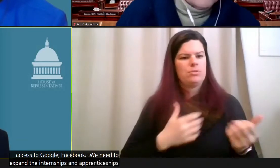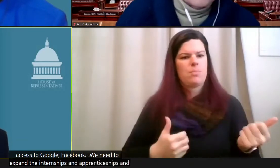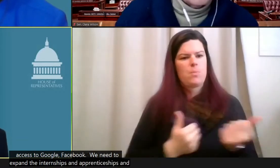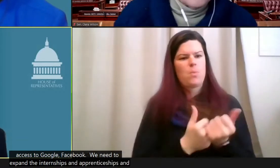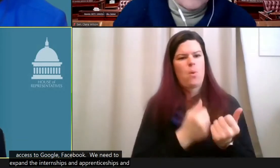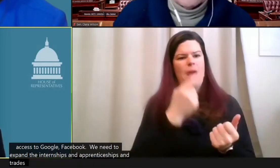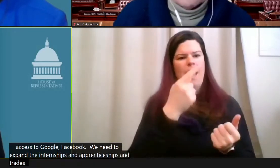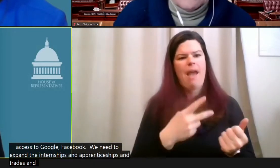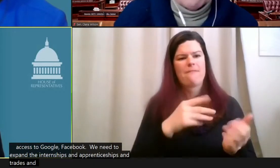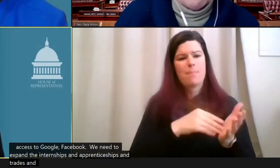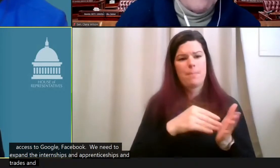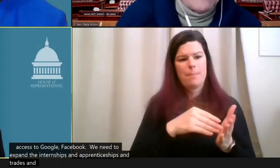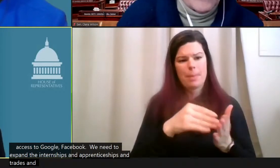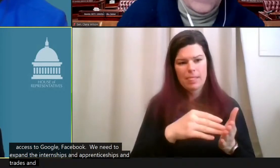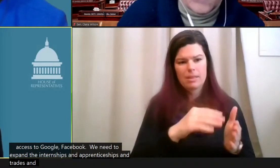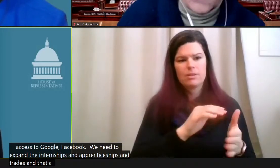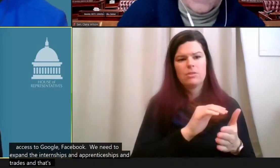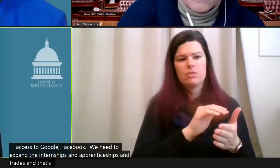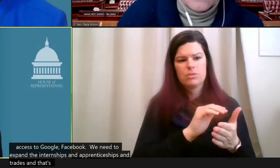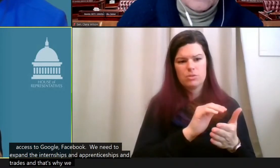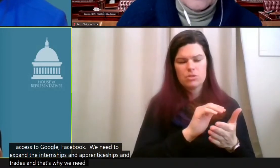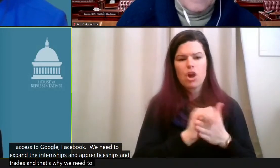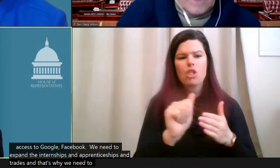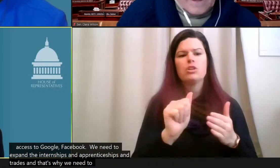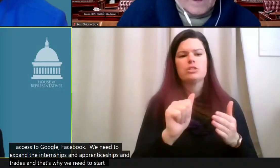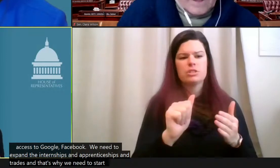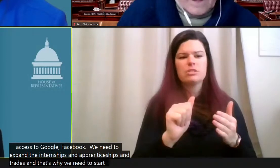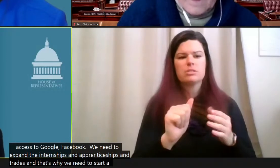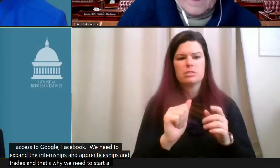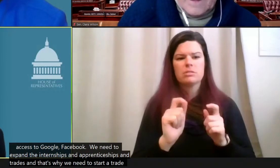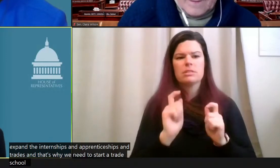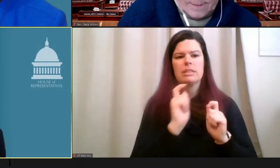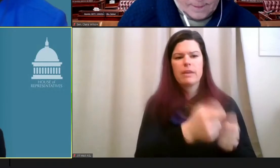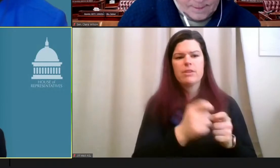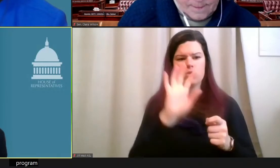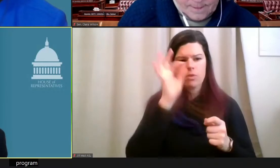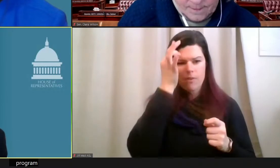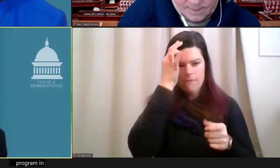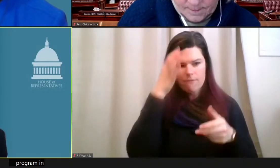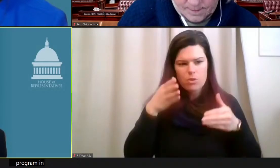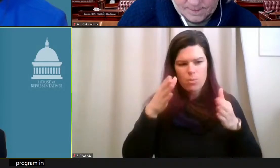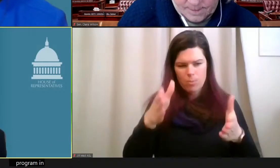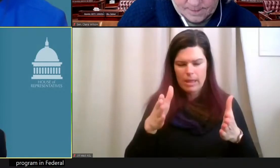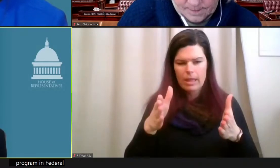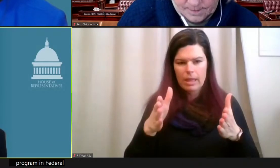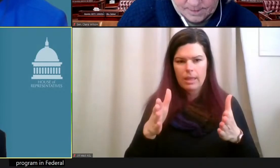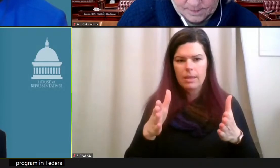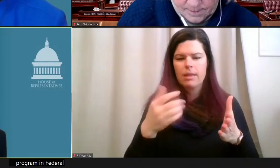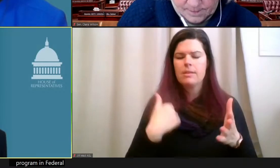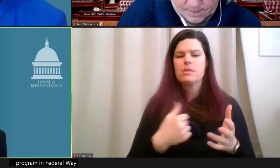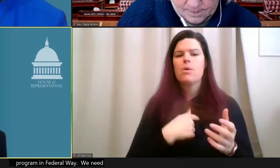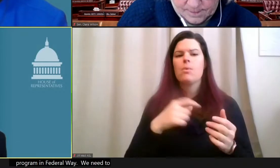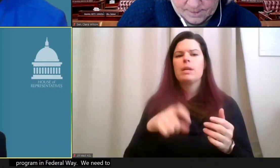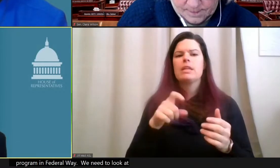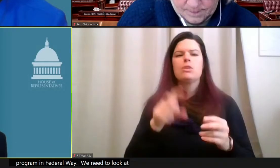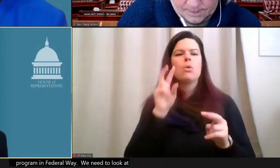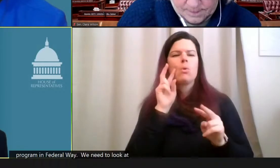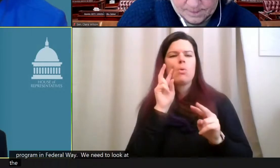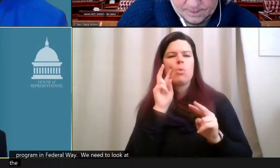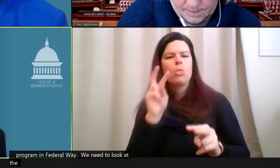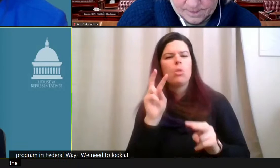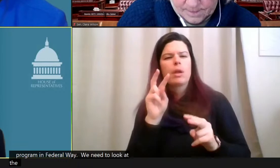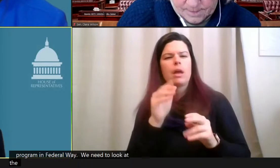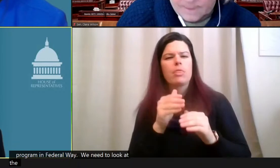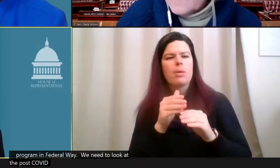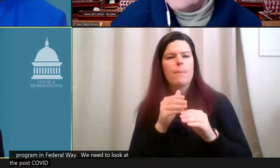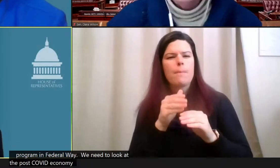program here in Federal Way. And so I think we need to look at this post-COVID evolving economy with a fine-tooth comb and see where